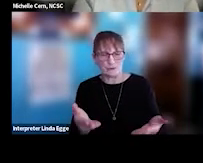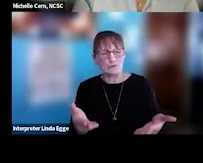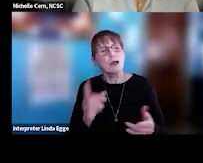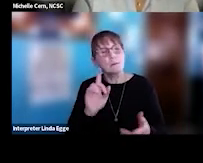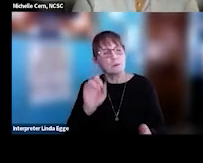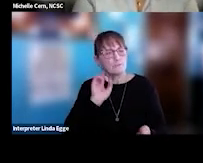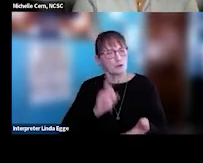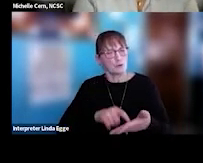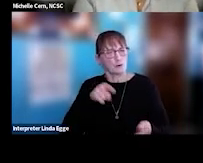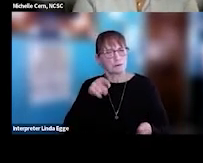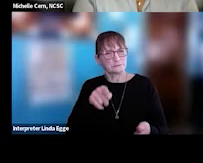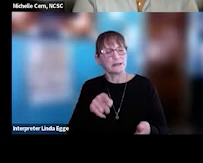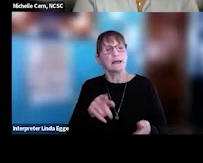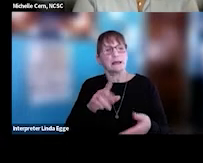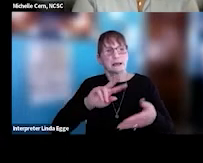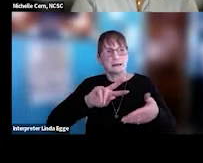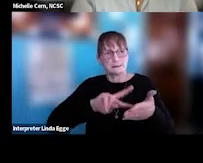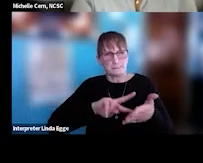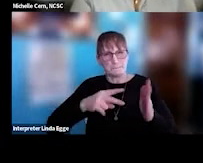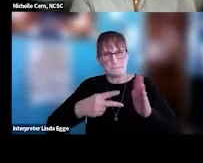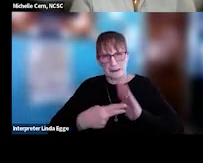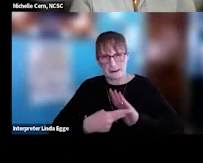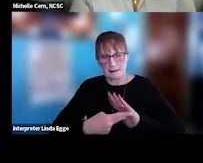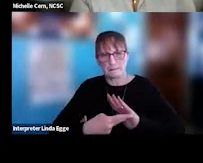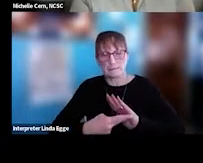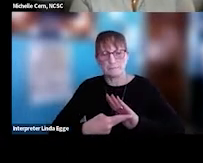it really was meant to be